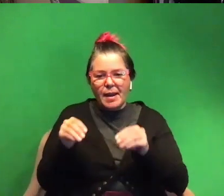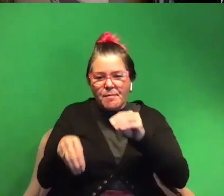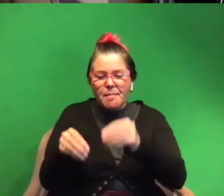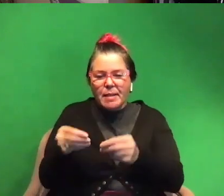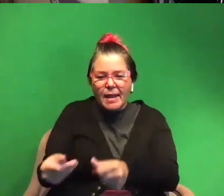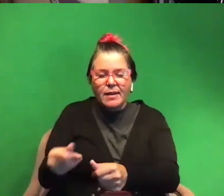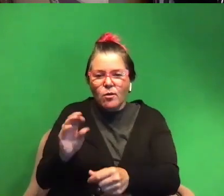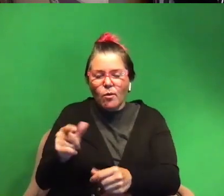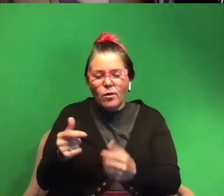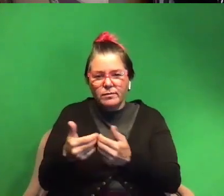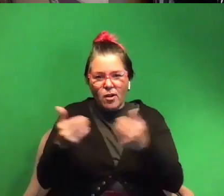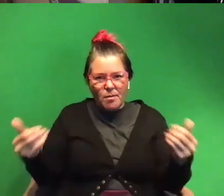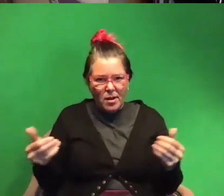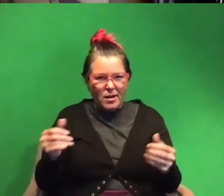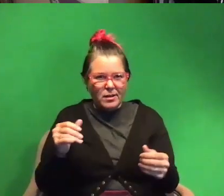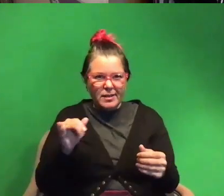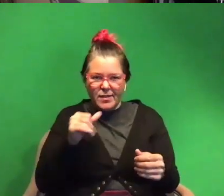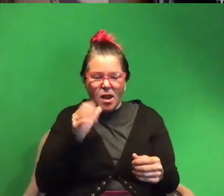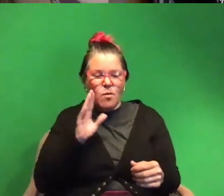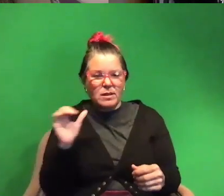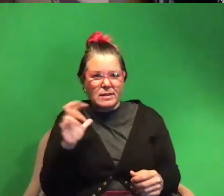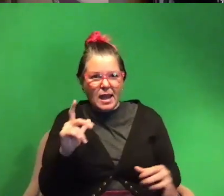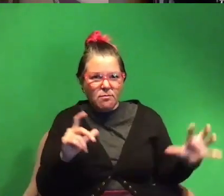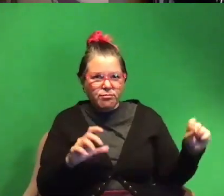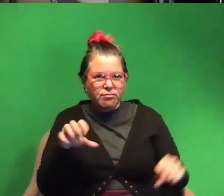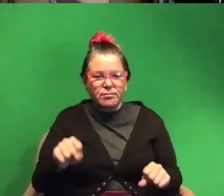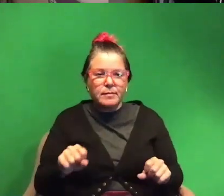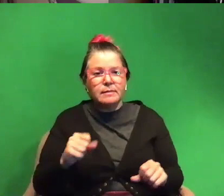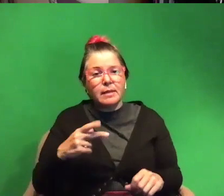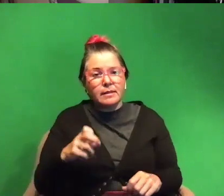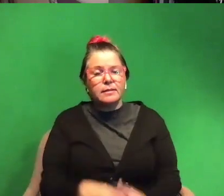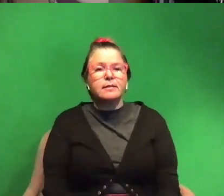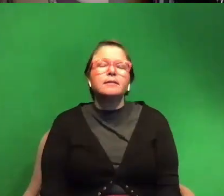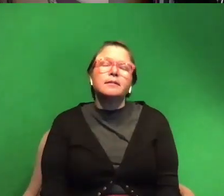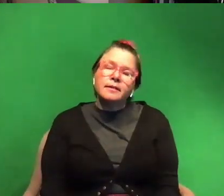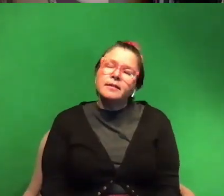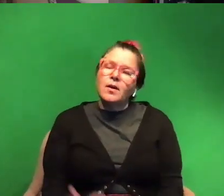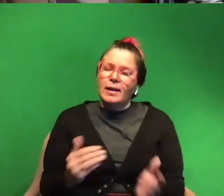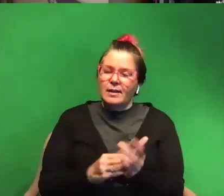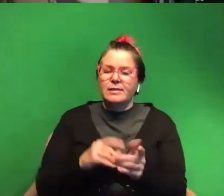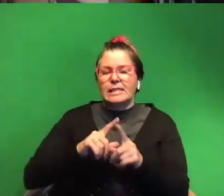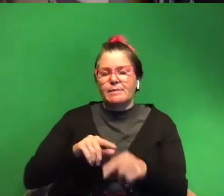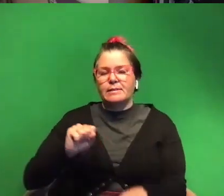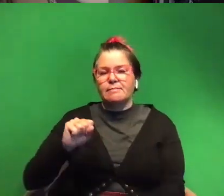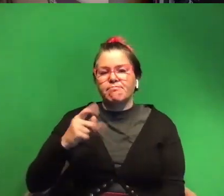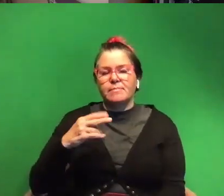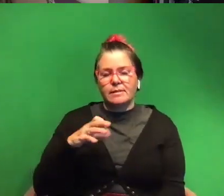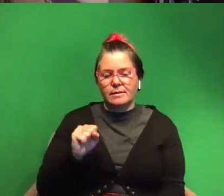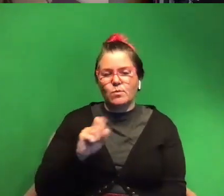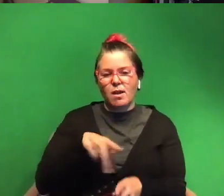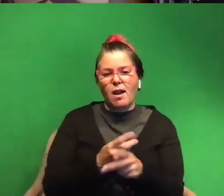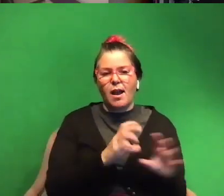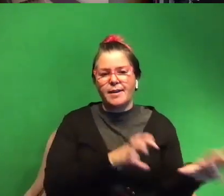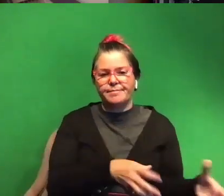otherwise they'll almost start attacking each other for the space. Again, it really depends on the species, and a lot of